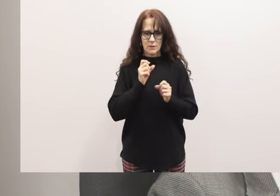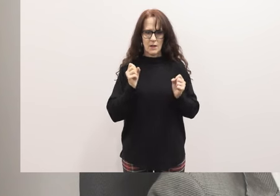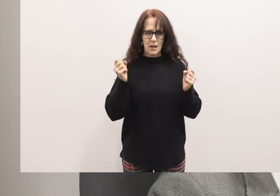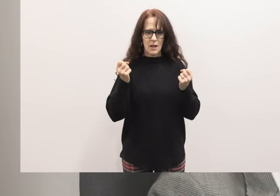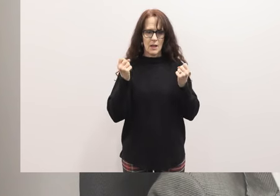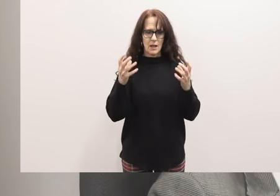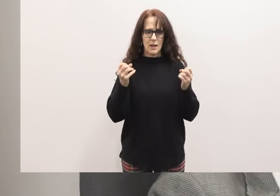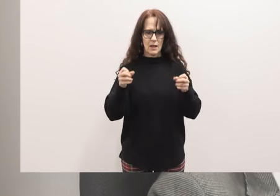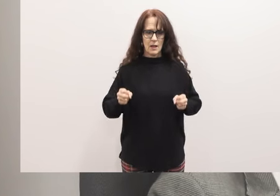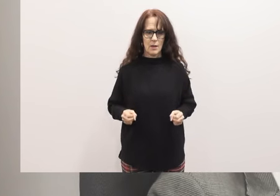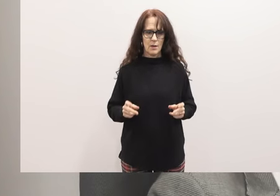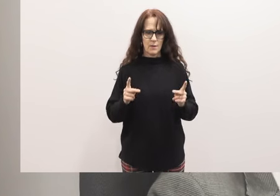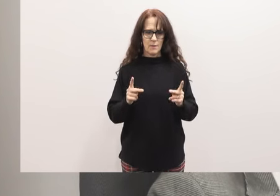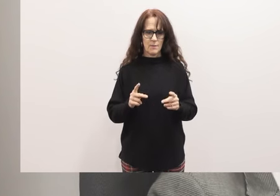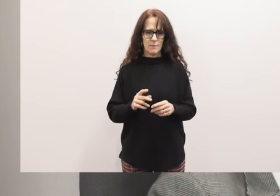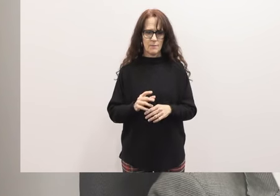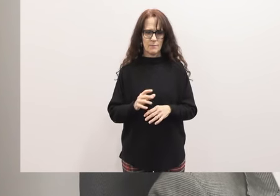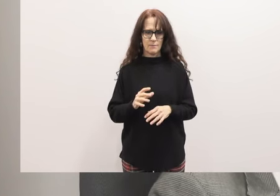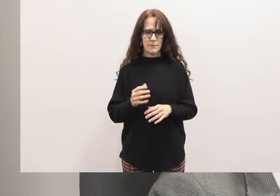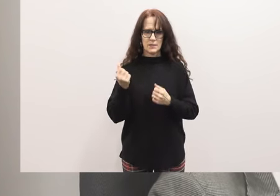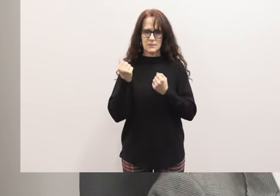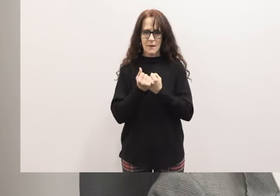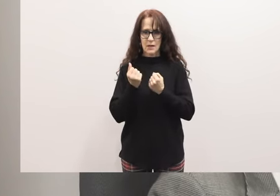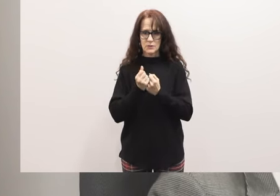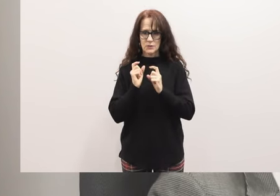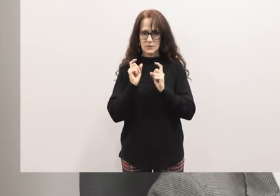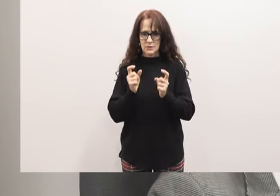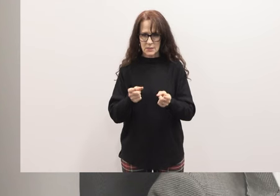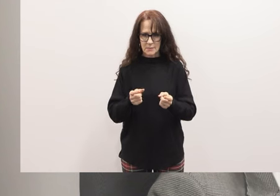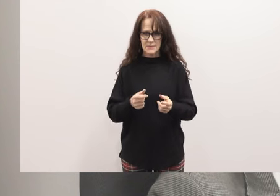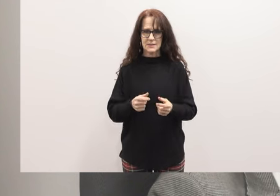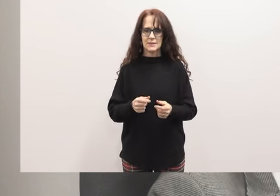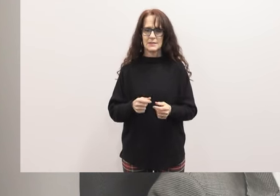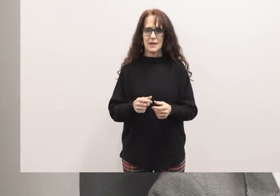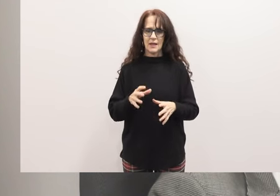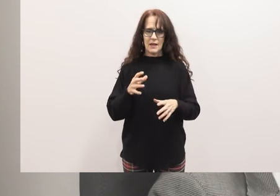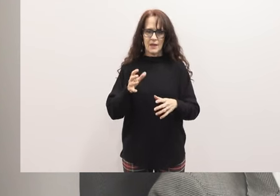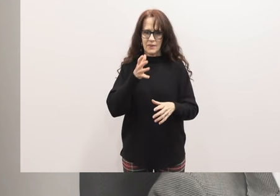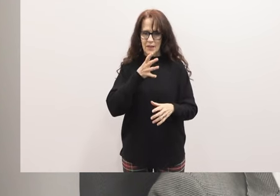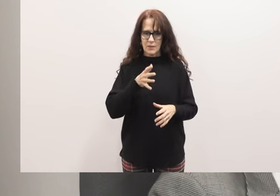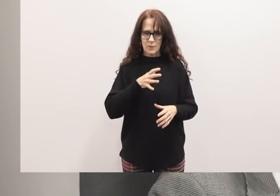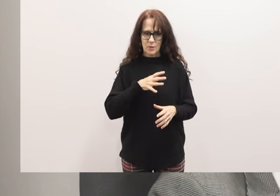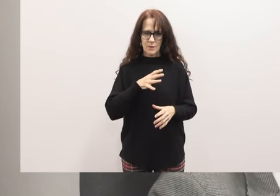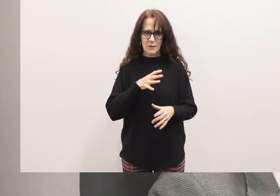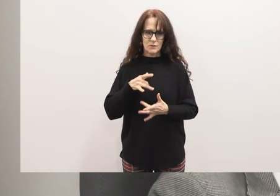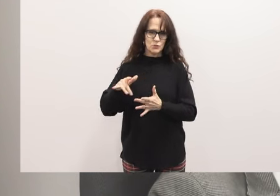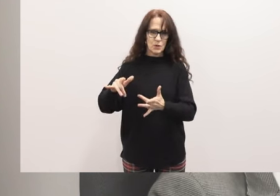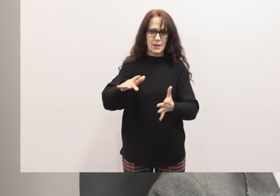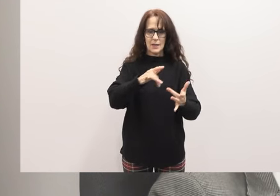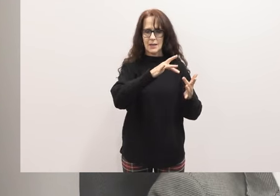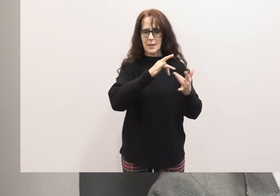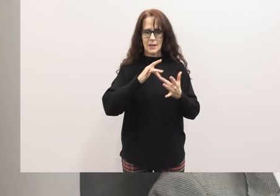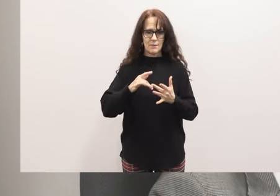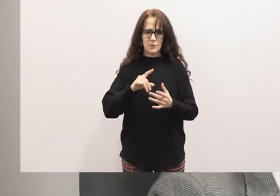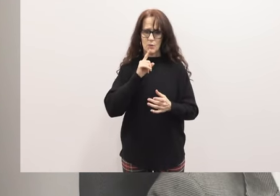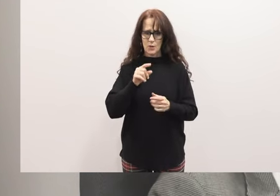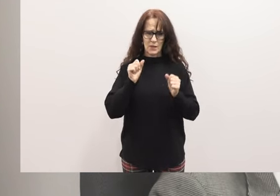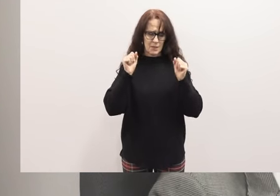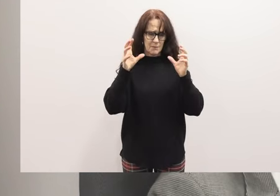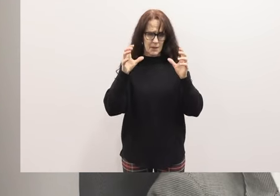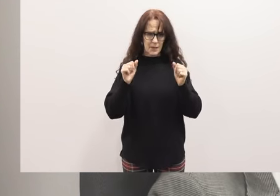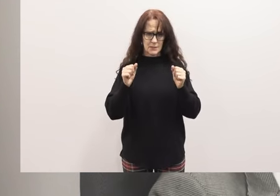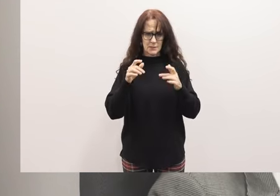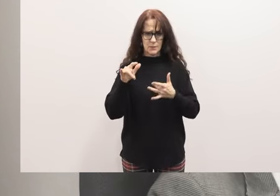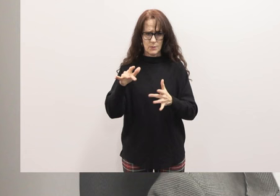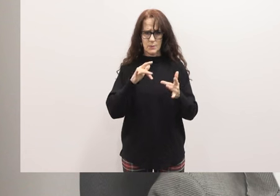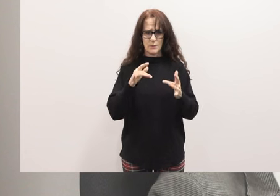opportunities. They secure sponsorships and take these women on field trips, really incredible field trips.